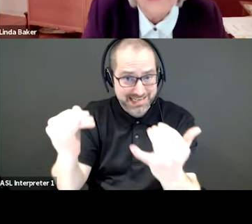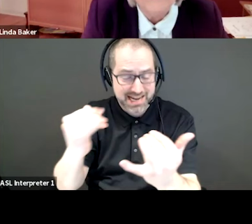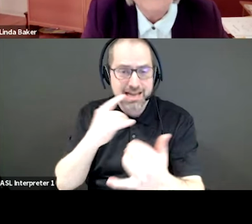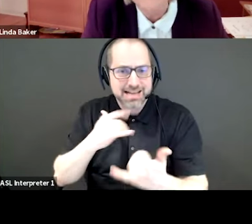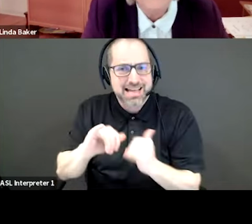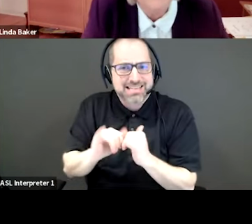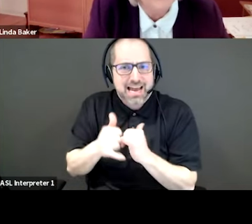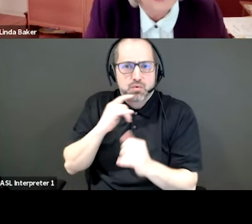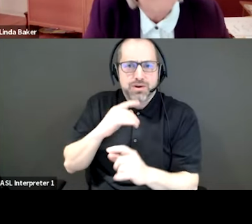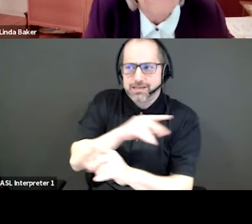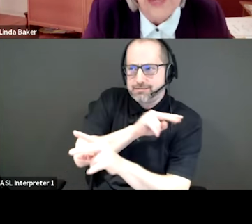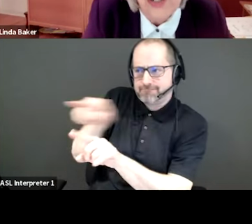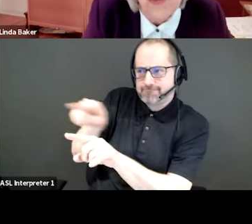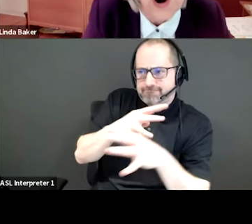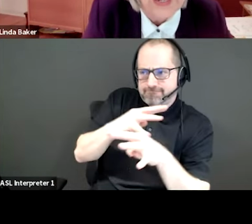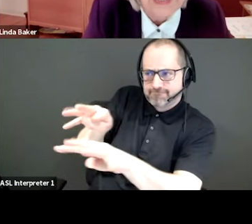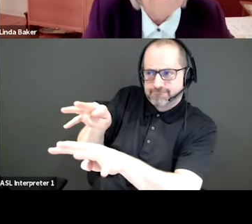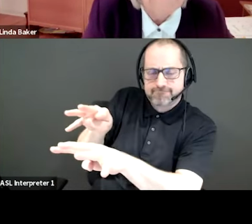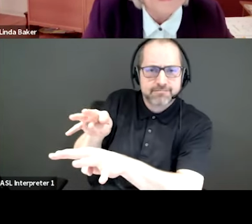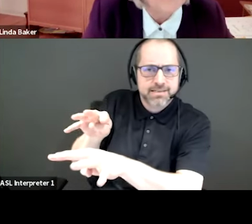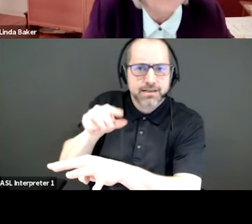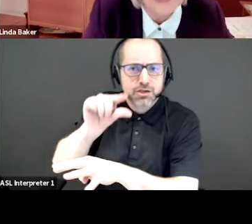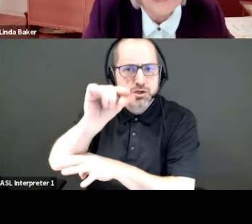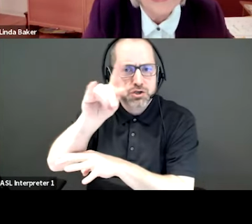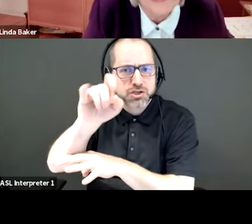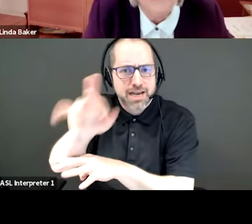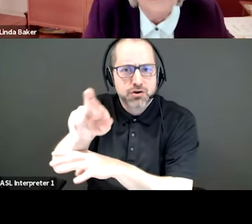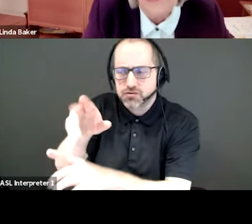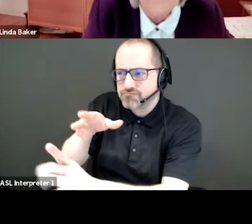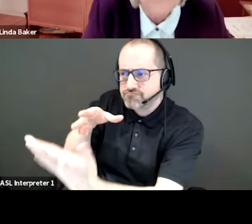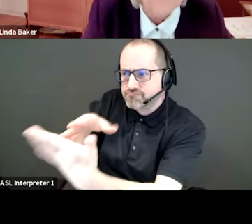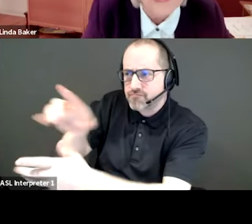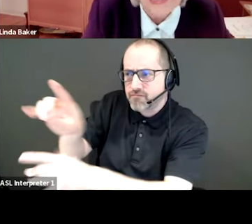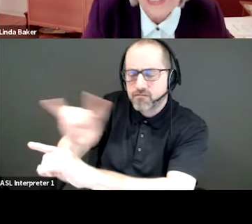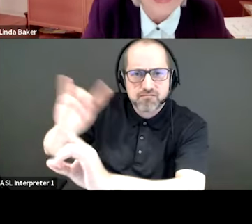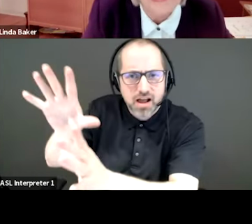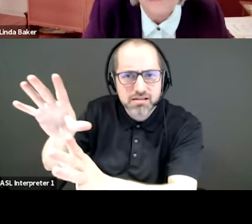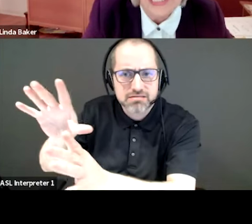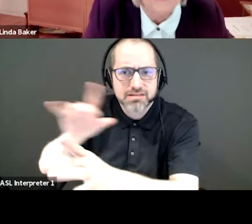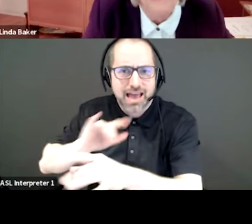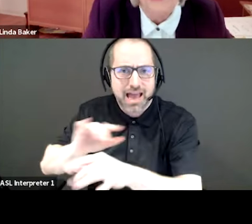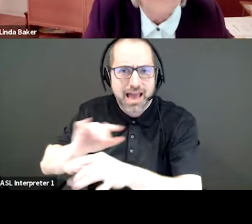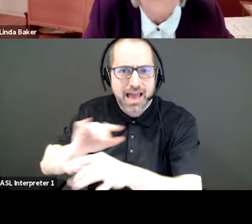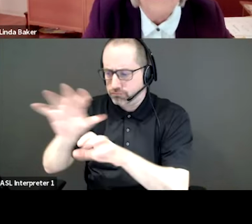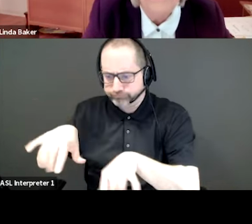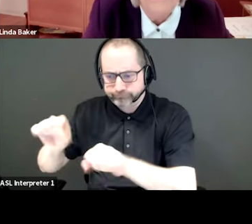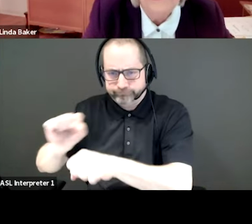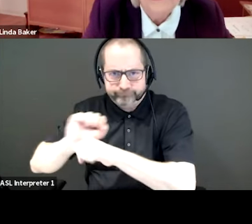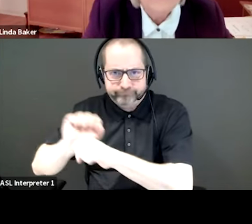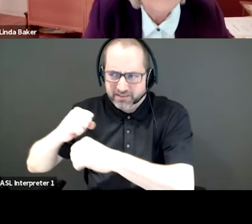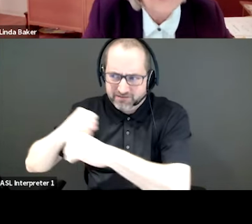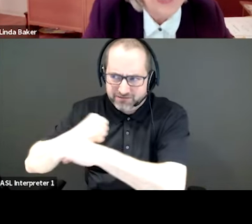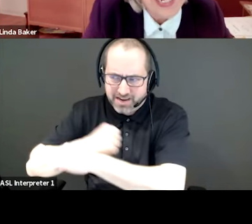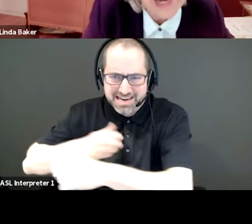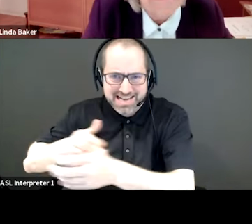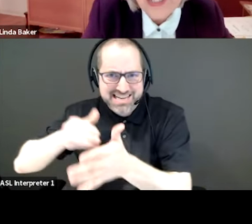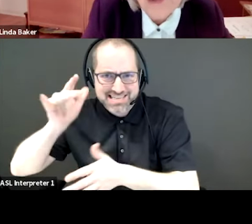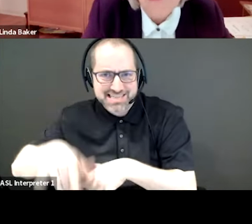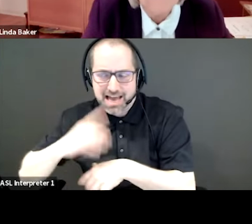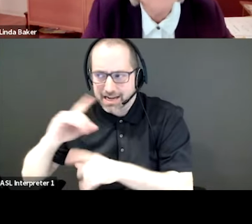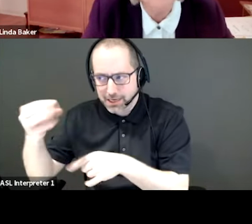gender-based violence intervention and prevention work being undertaken in Ontario and at a national level.